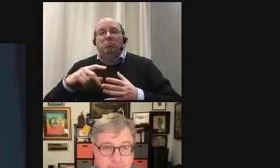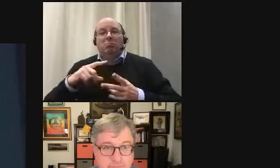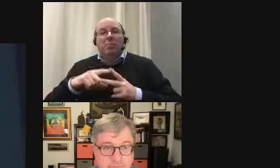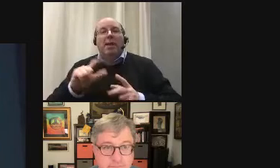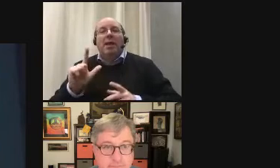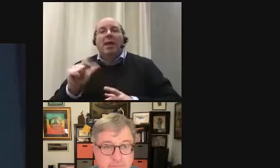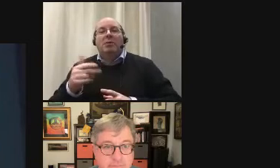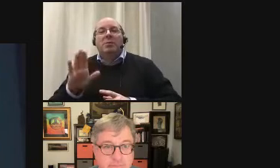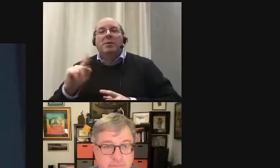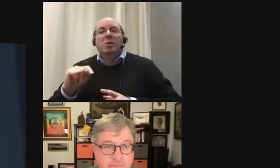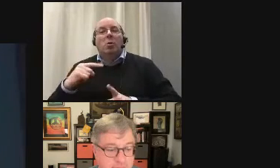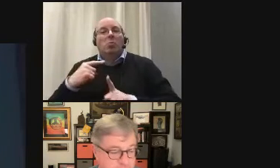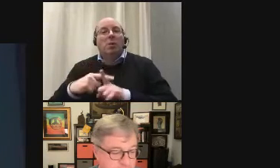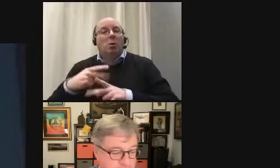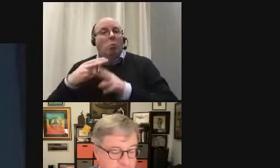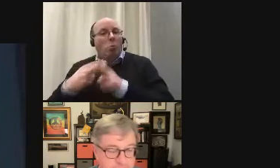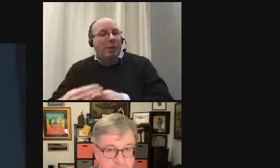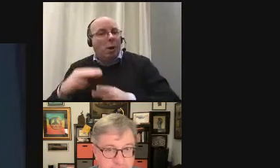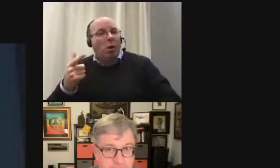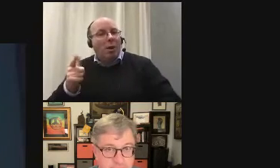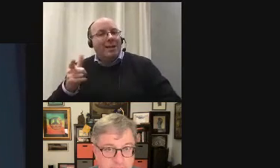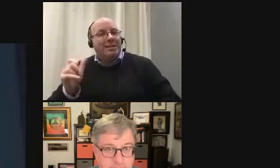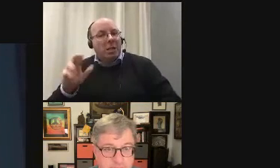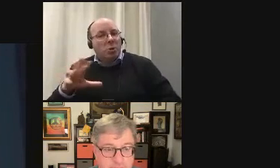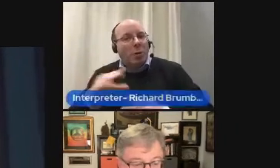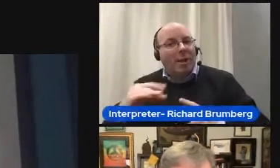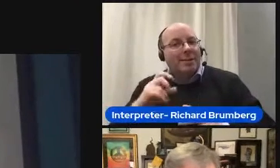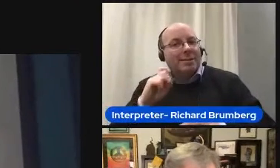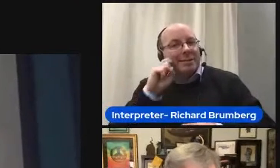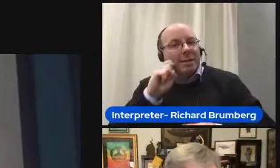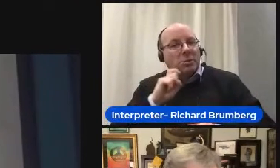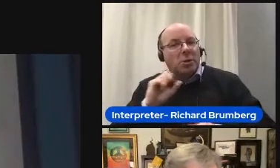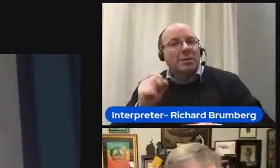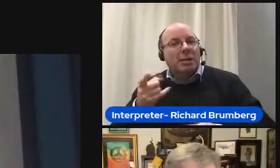plus, which we refer to as gender and sexual diversity,